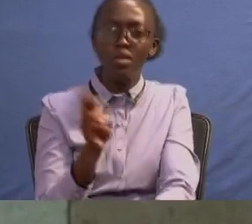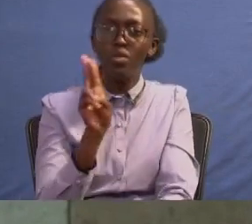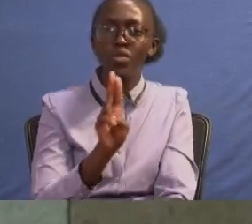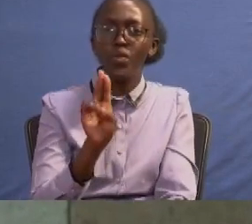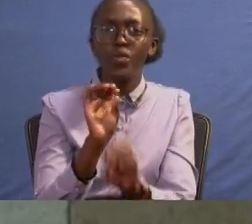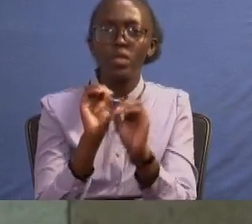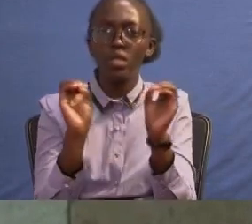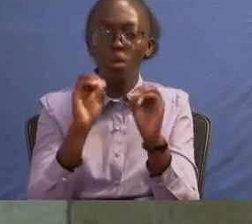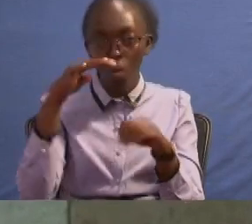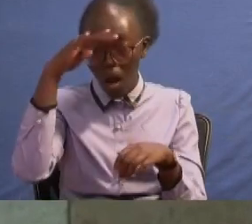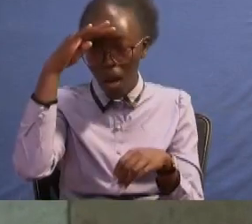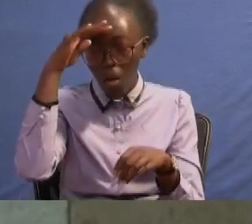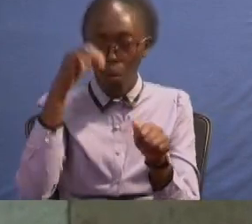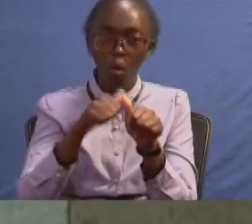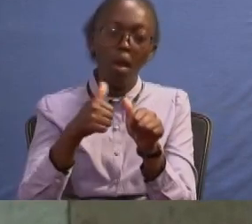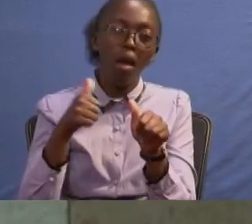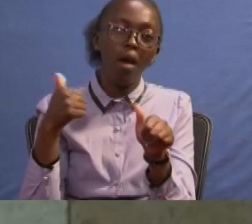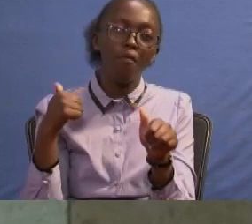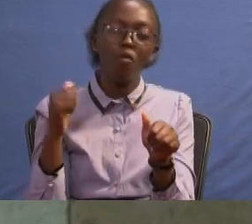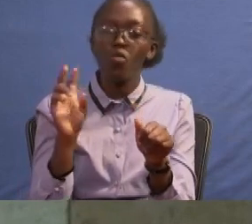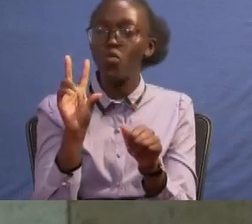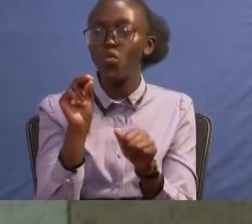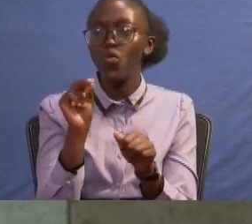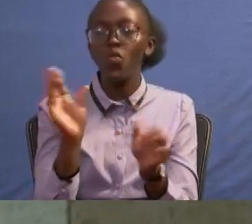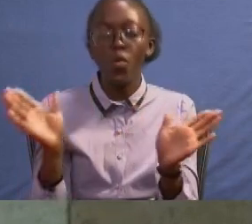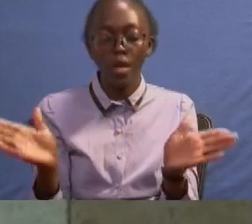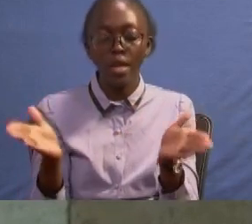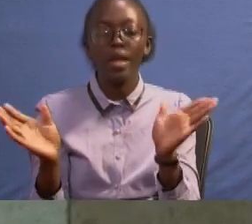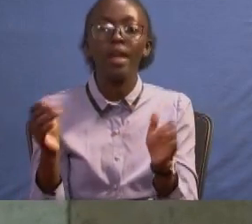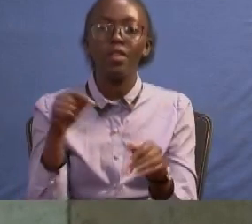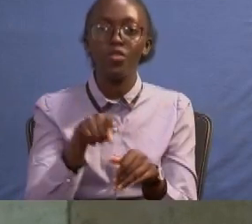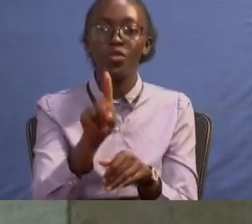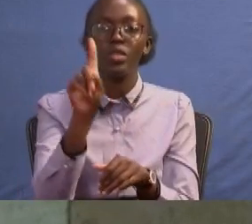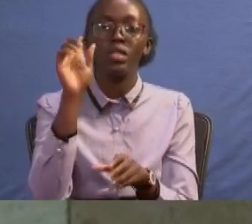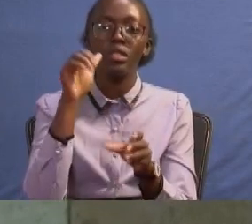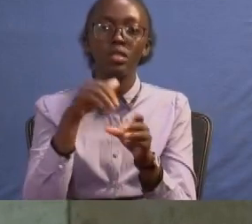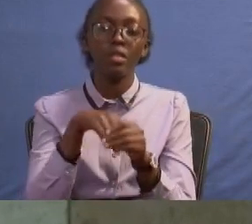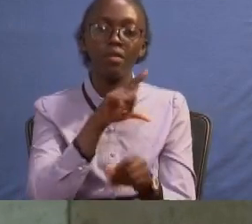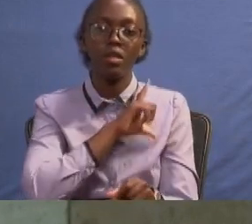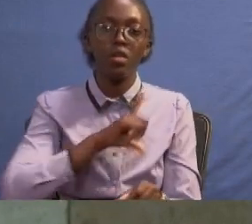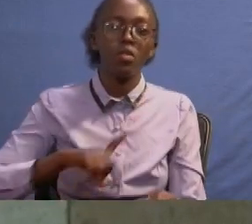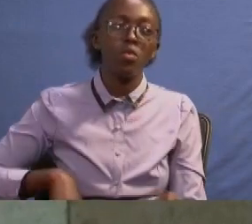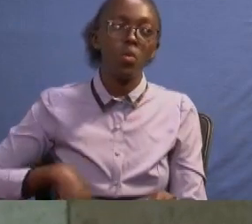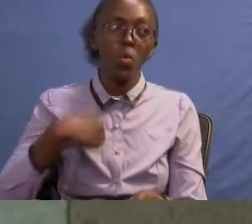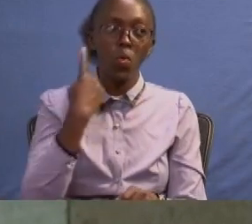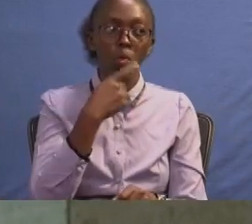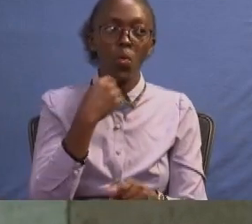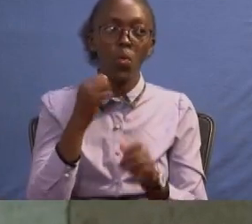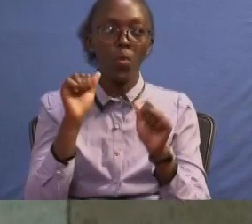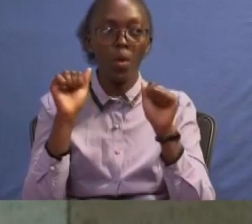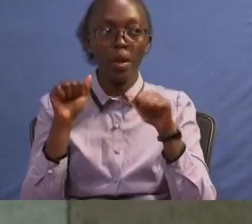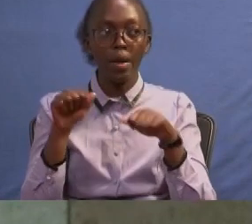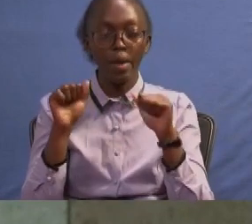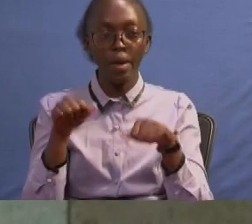take alcohol. Encourage yourself in the Lord, who is able to get you through